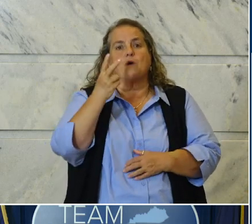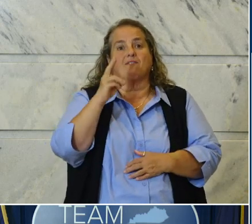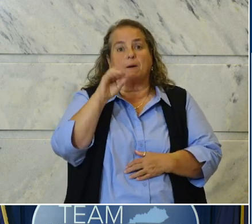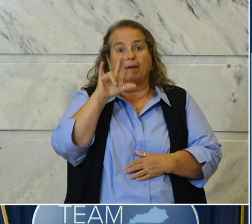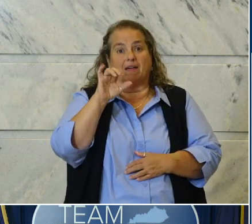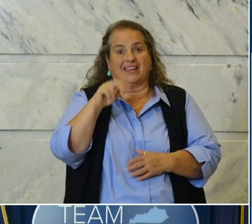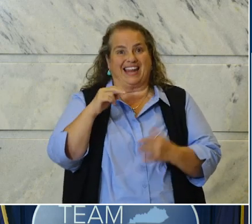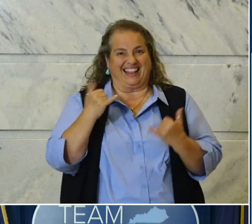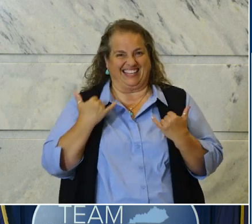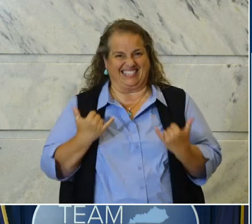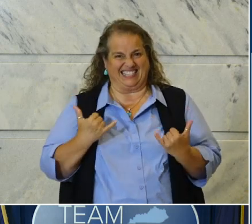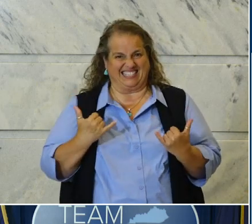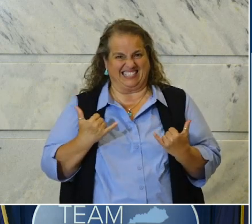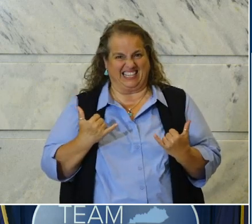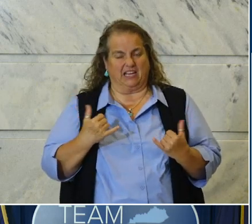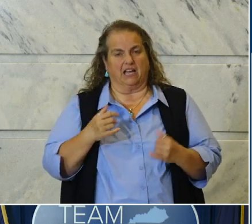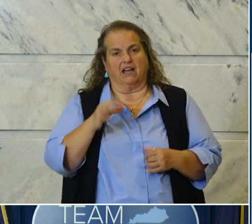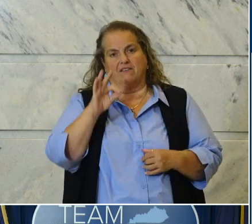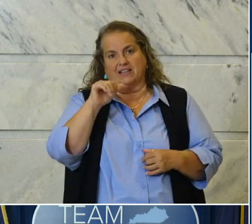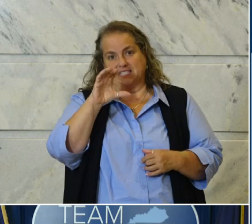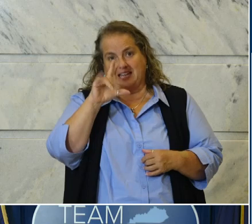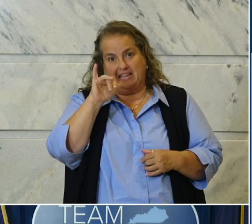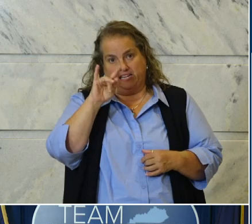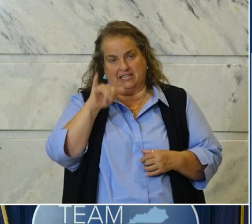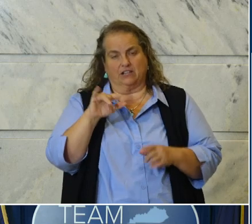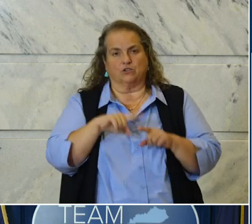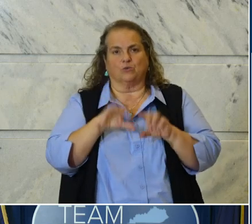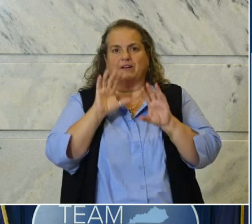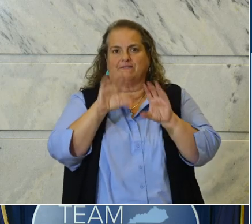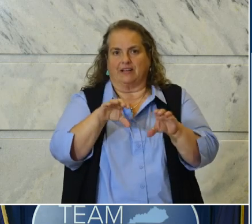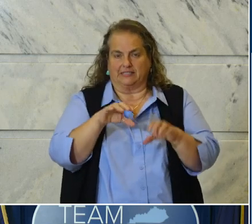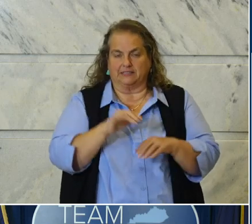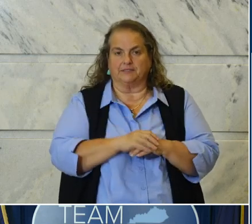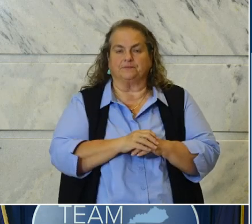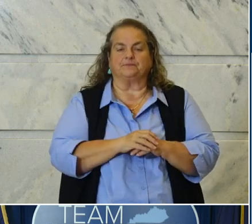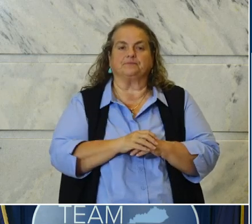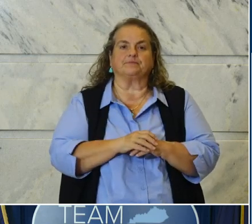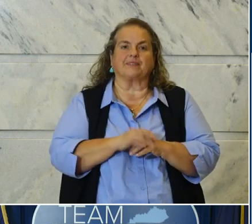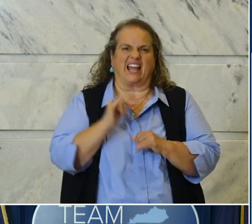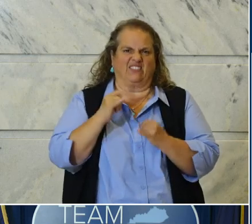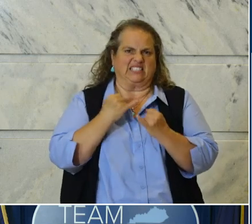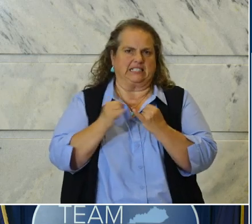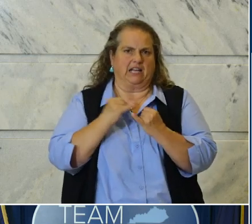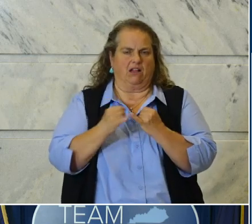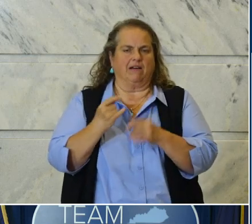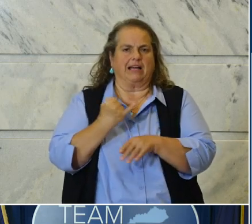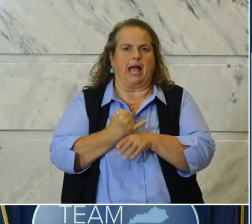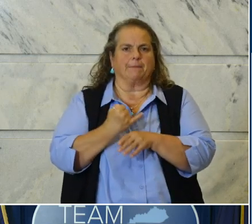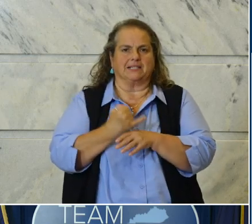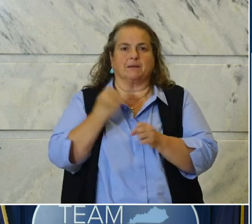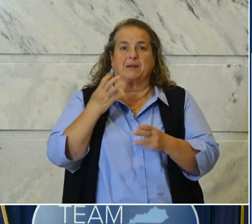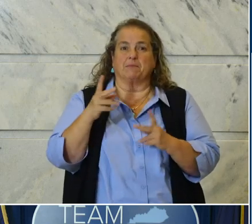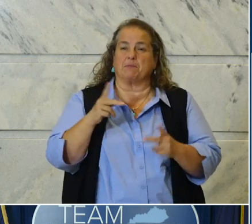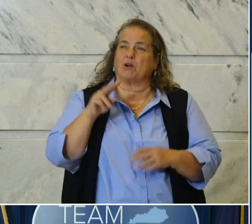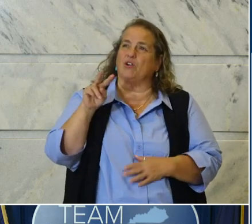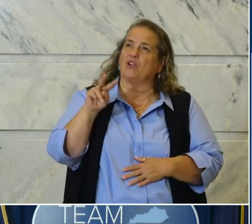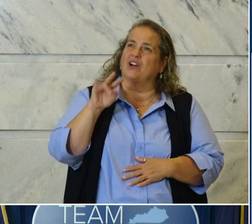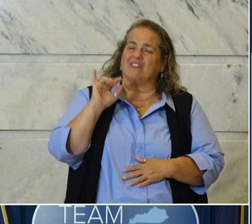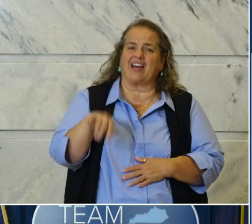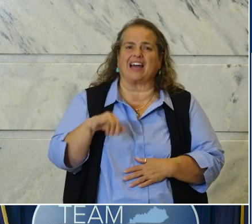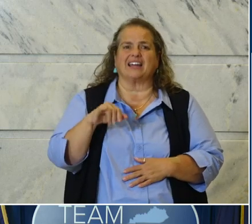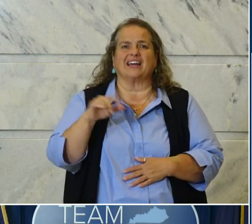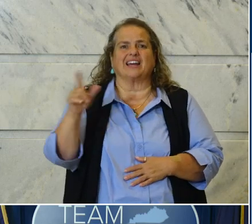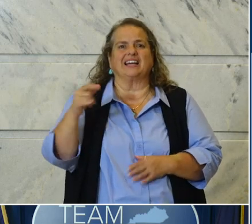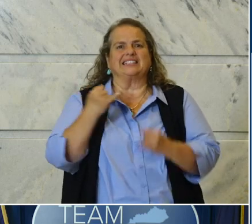facility at the former AK Steel campus. You know, I know people driving past look at that AK Steel campus and it